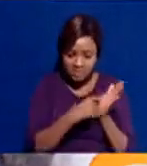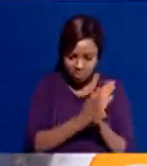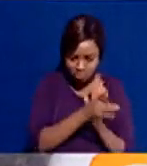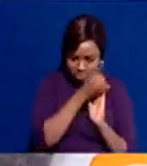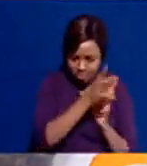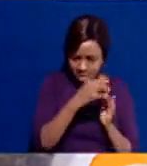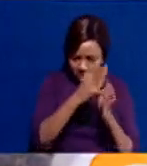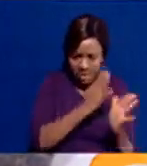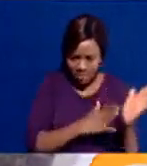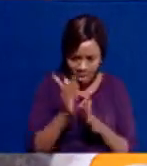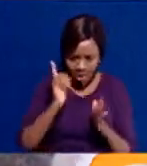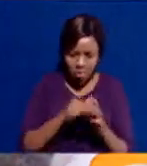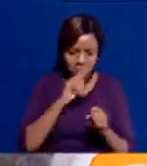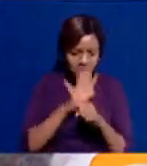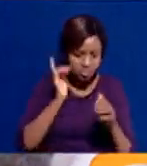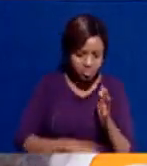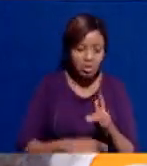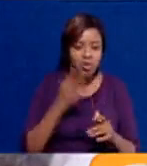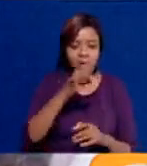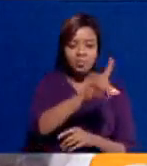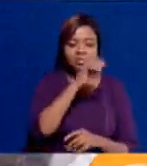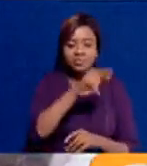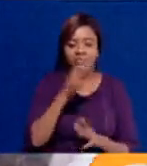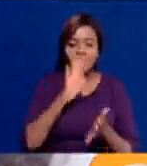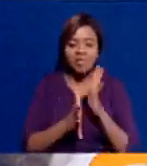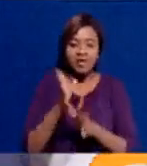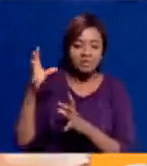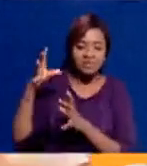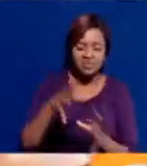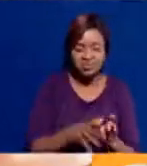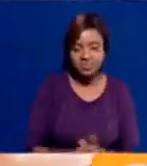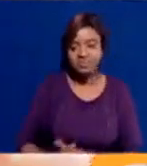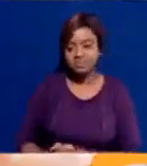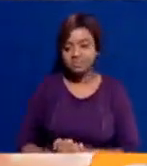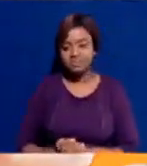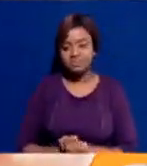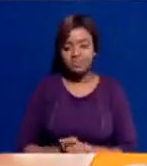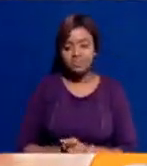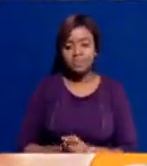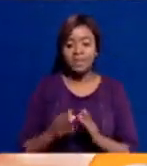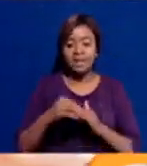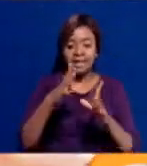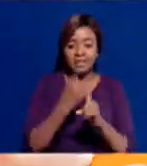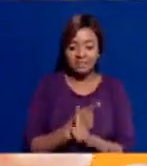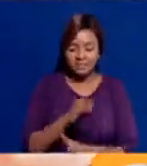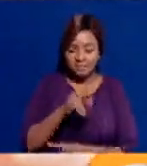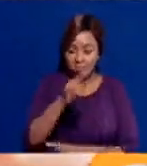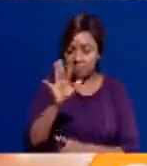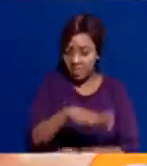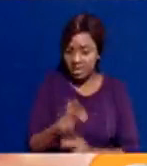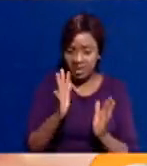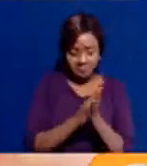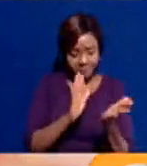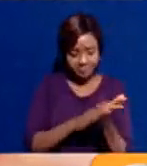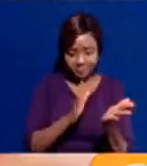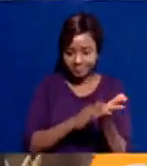wetu ambaye tumejichagulia bila kushurutishwa na mtu yeyote. Leaders from the region imploring the president to address